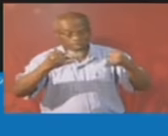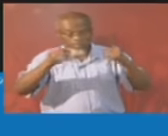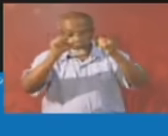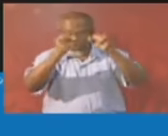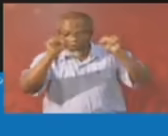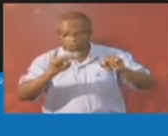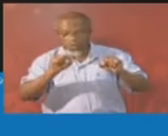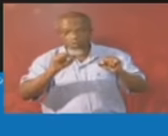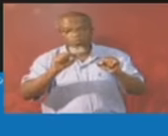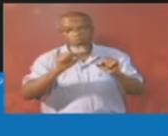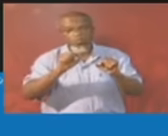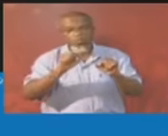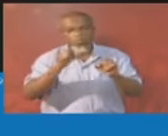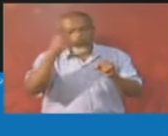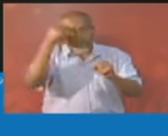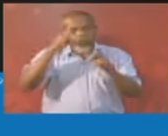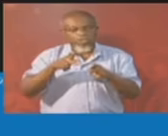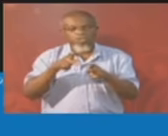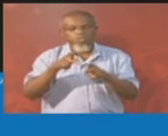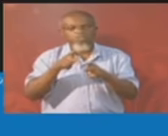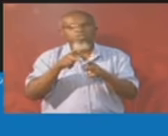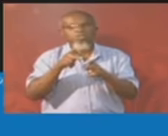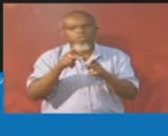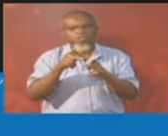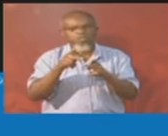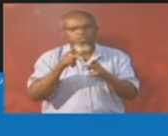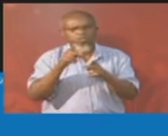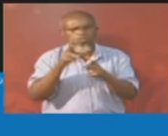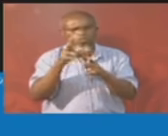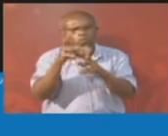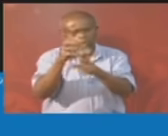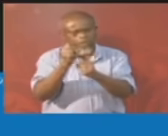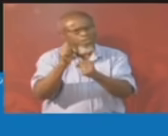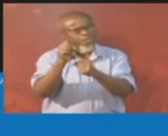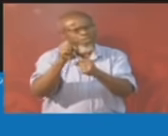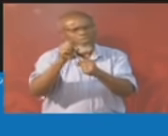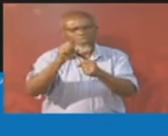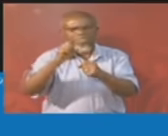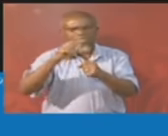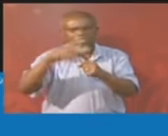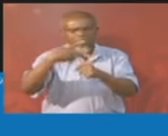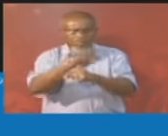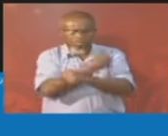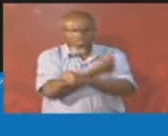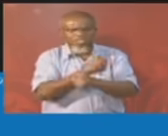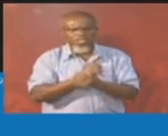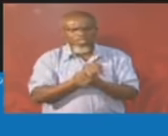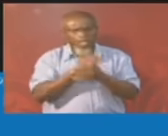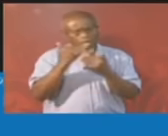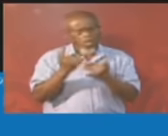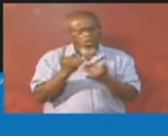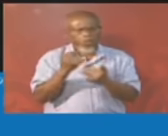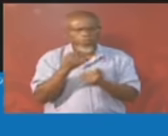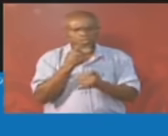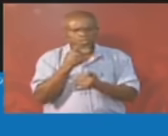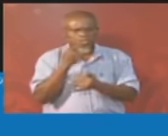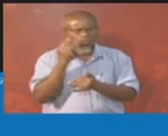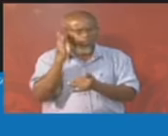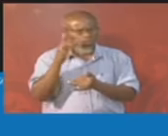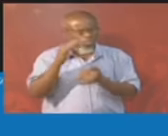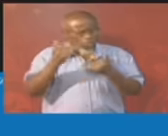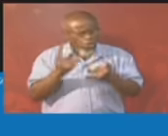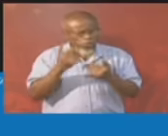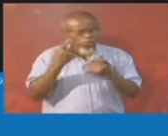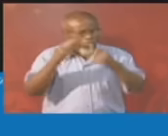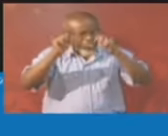of the vaccination. I just wanted to find out that, and he said that they're now going to have some sort of trial system. Can you give us an